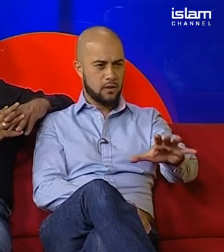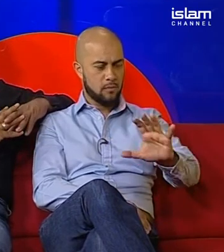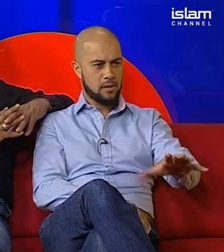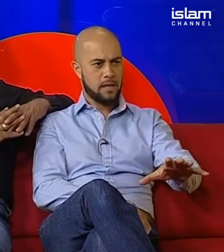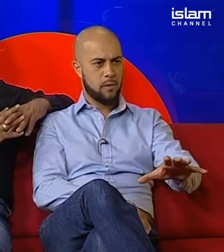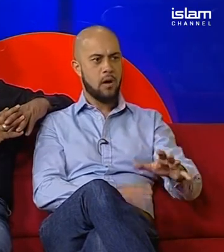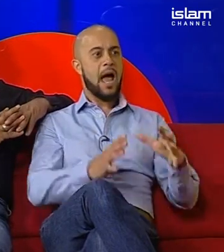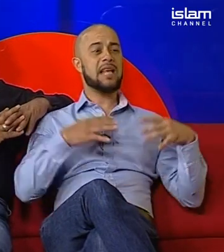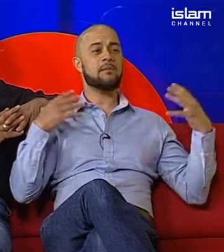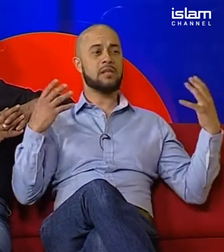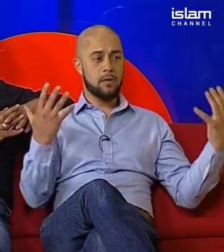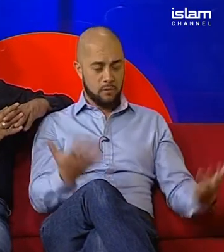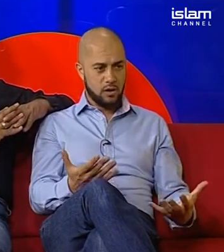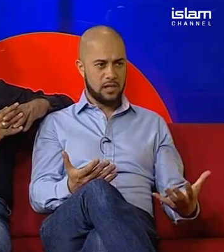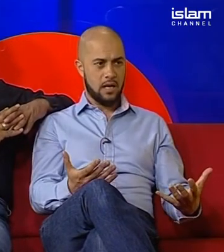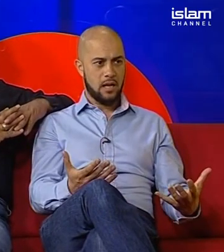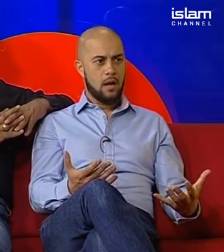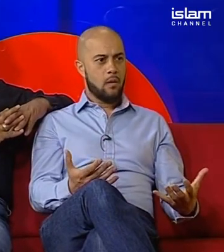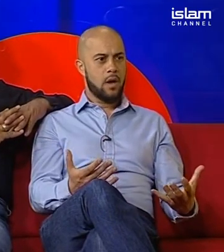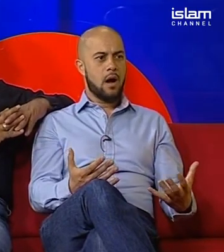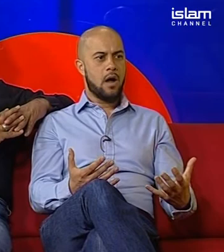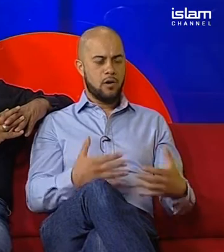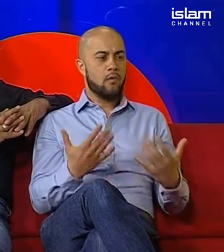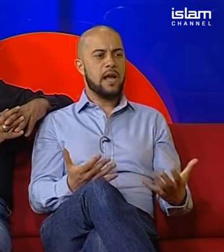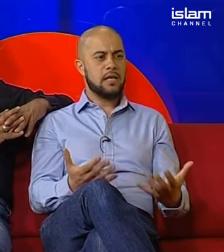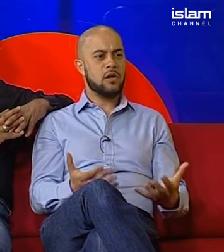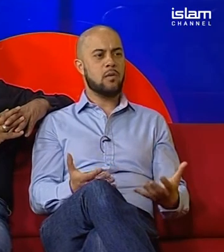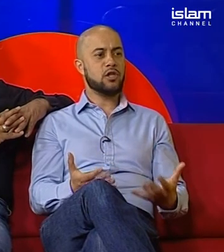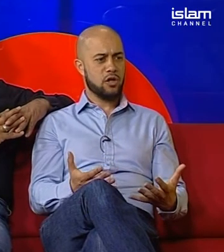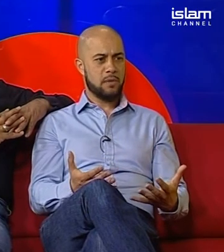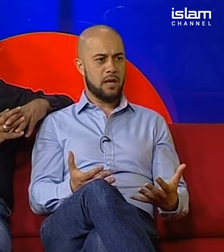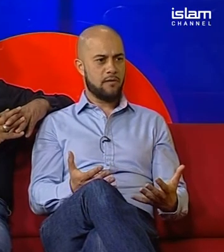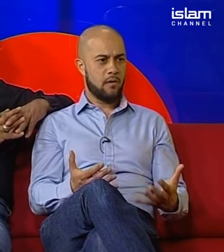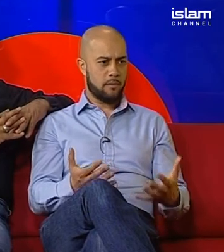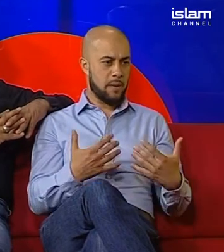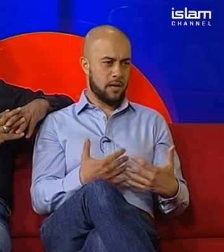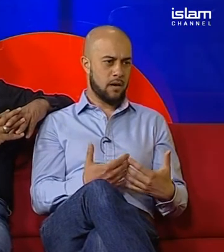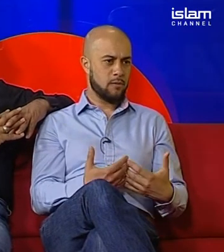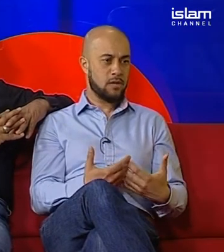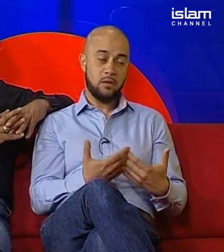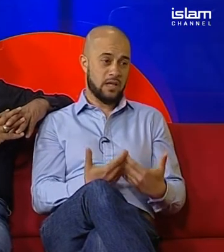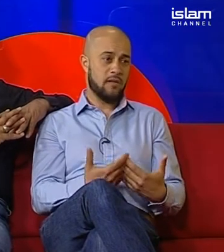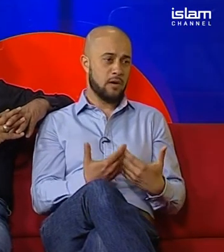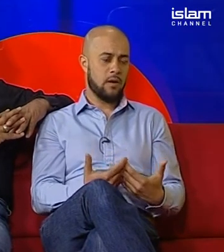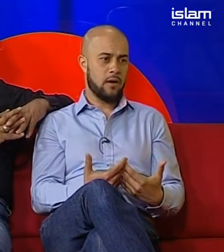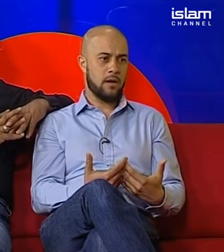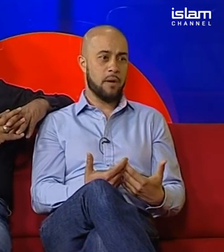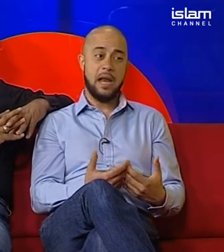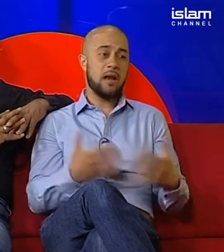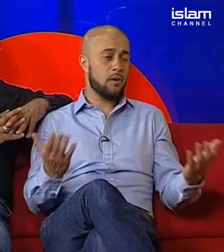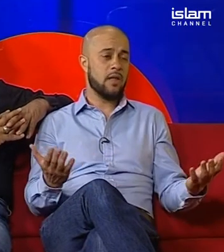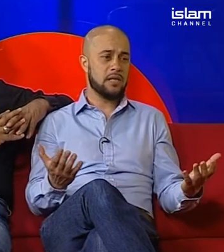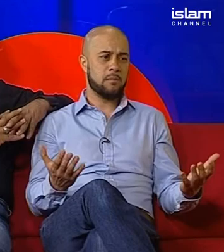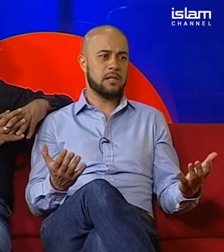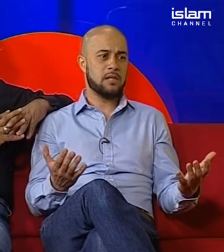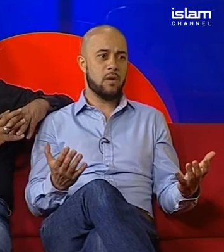nothing to do with Muslim Expo. As a Muslim community, we are not really doing what we should be for people in our community who are deaf and who are hearing impaired